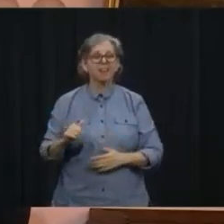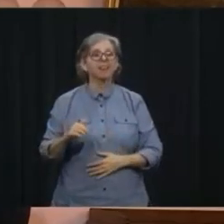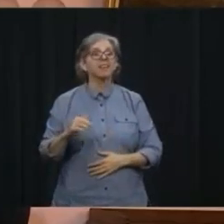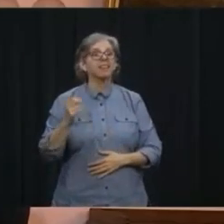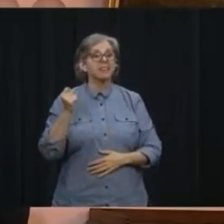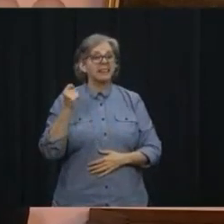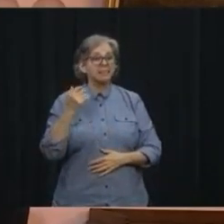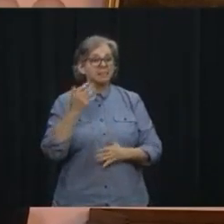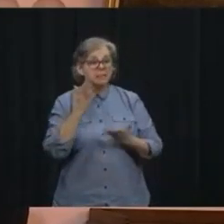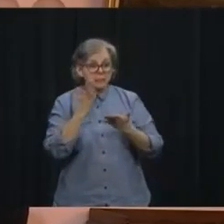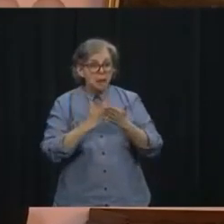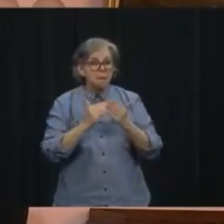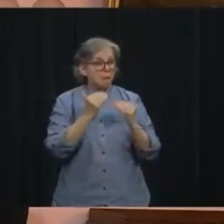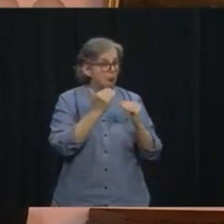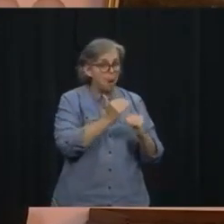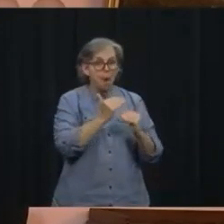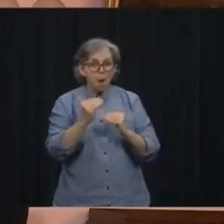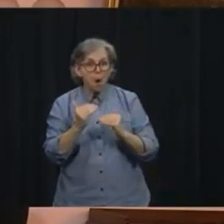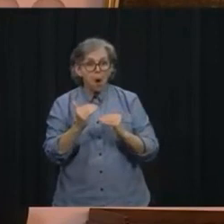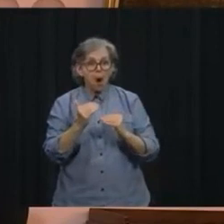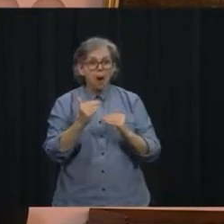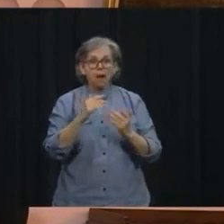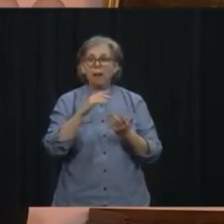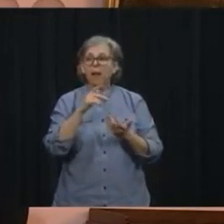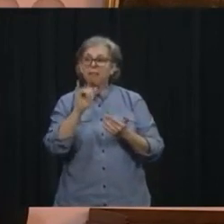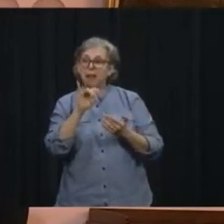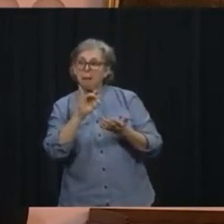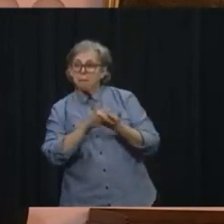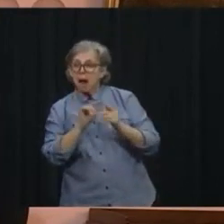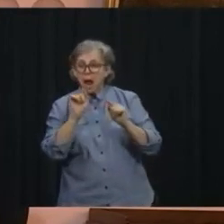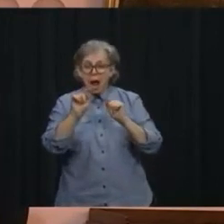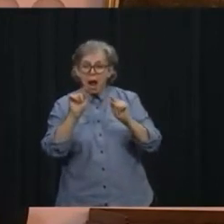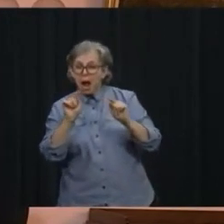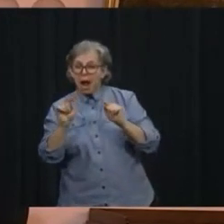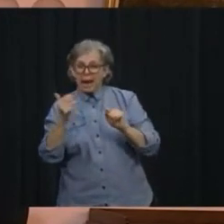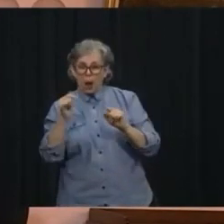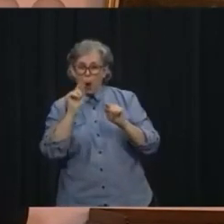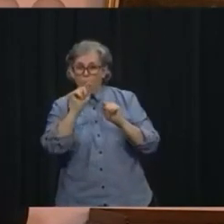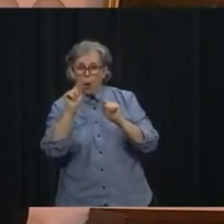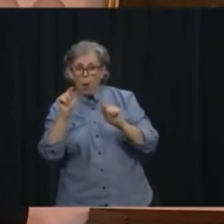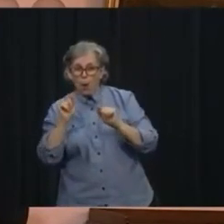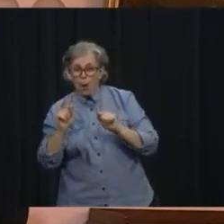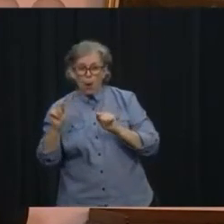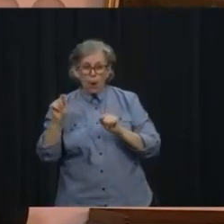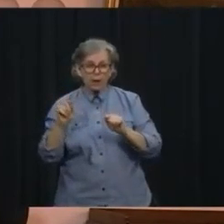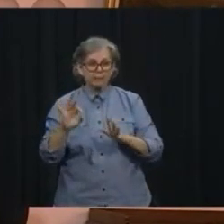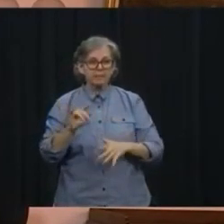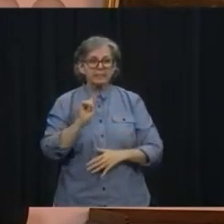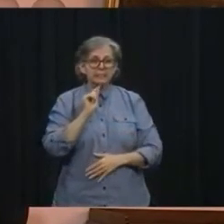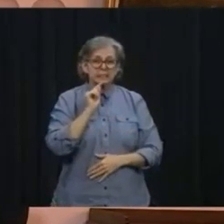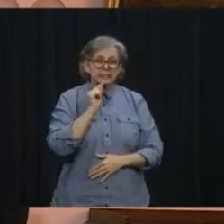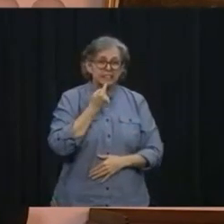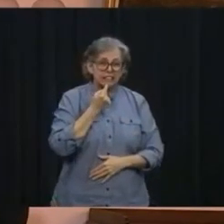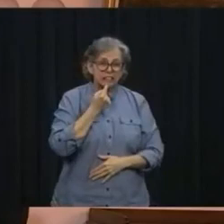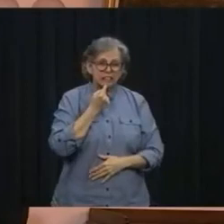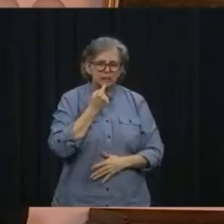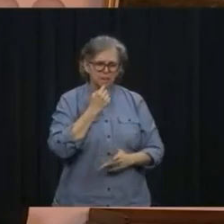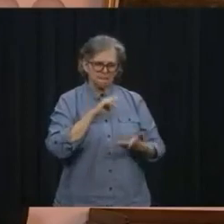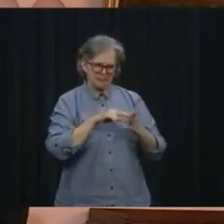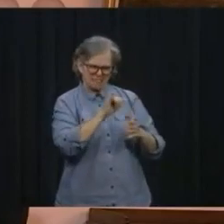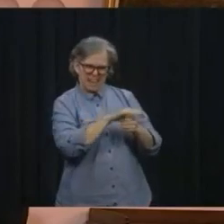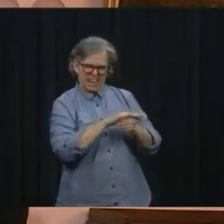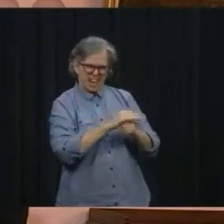severe control measures. This is what it would look like by July. Percent